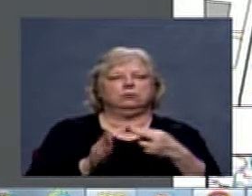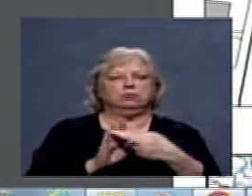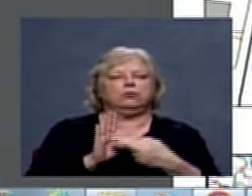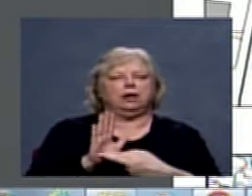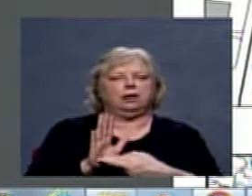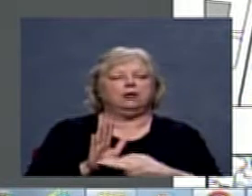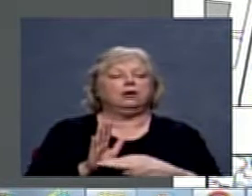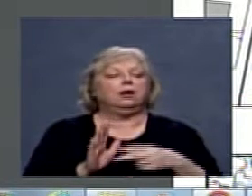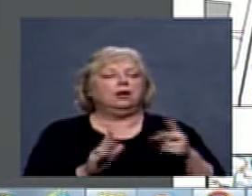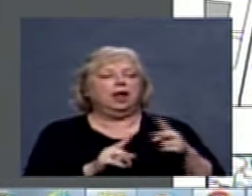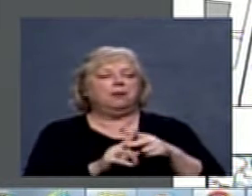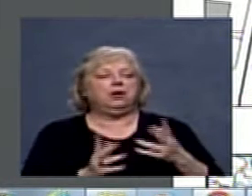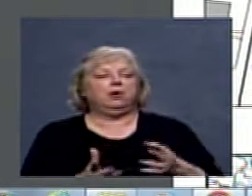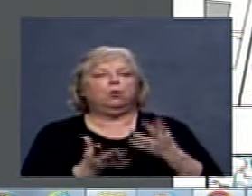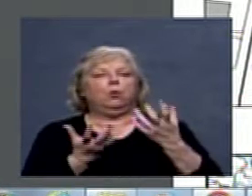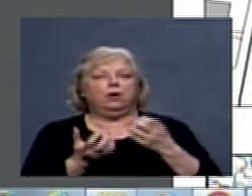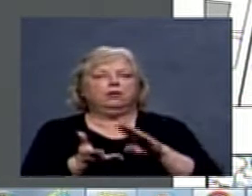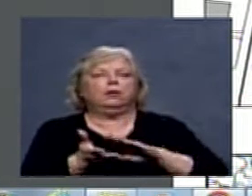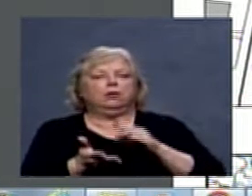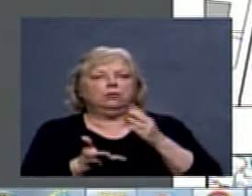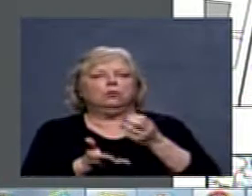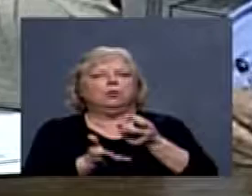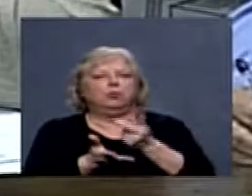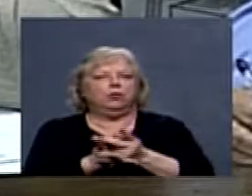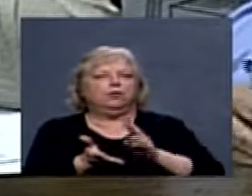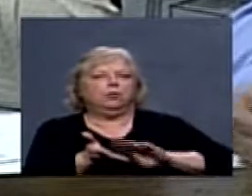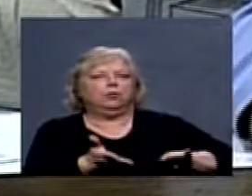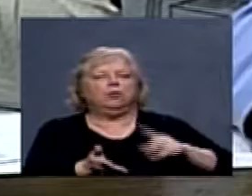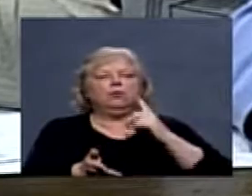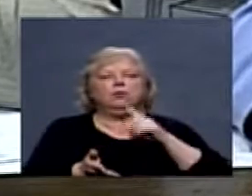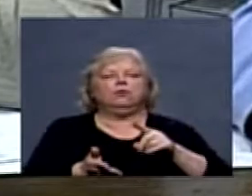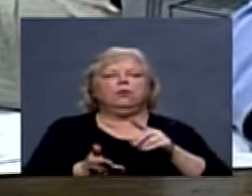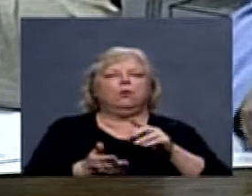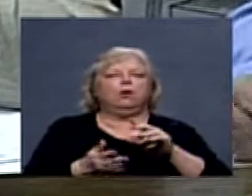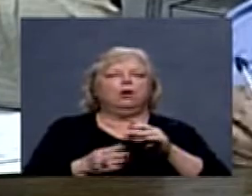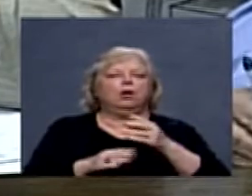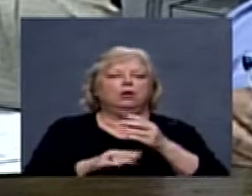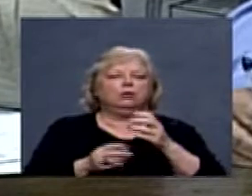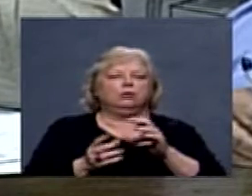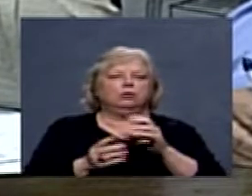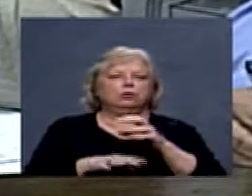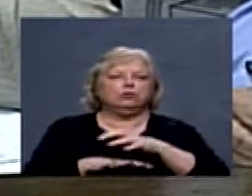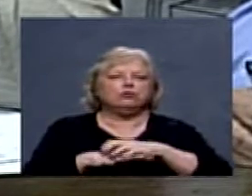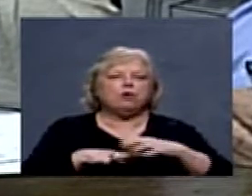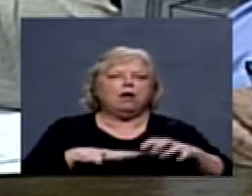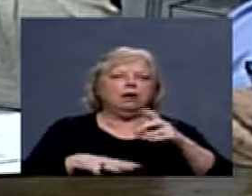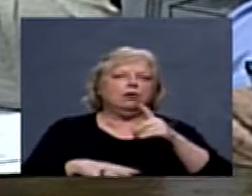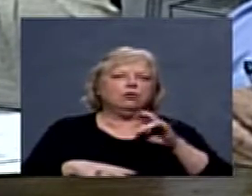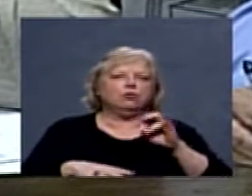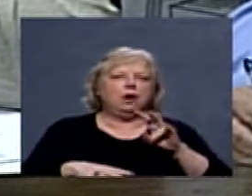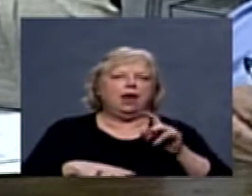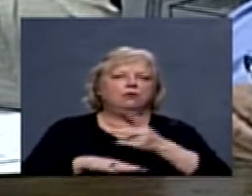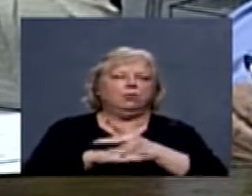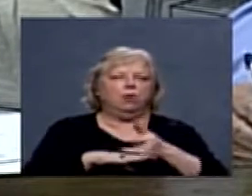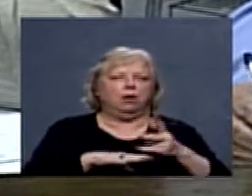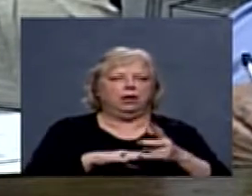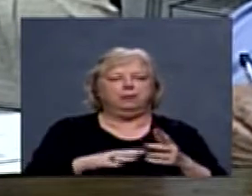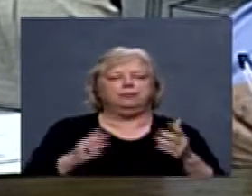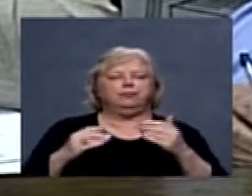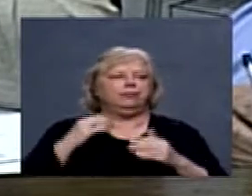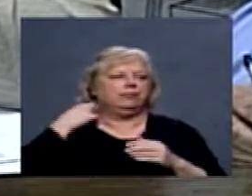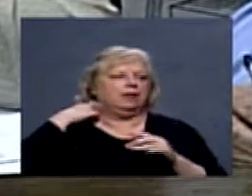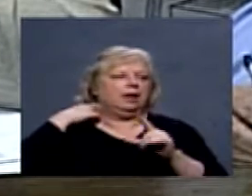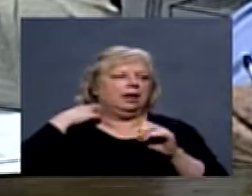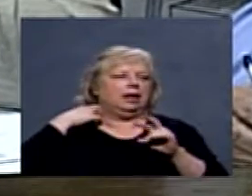requested variances to allow gravel parking and double stack parking. Item number 7, Z9152,